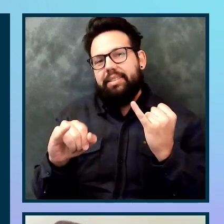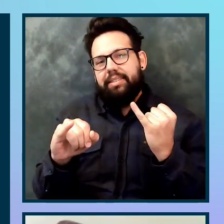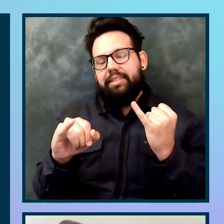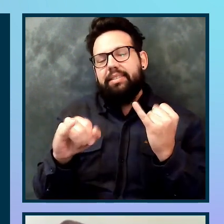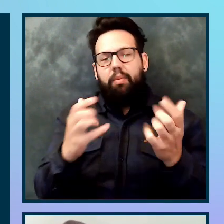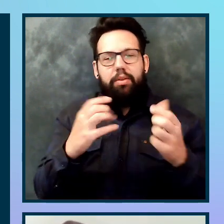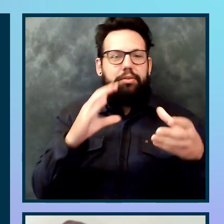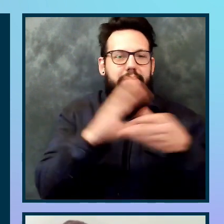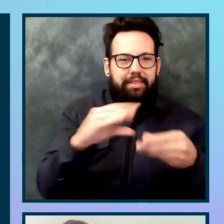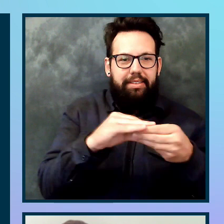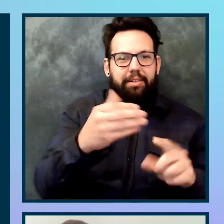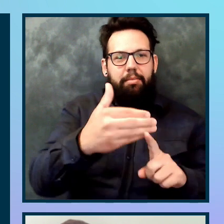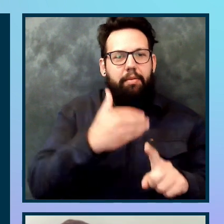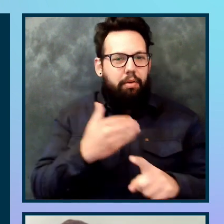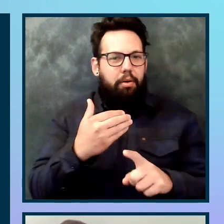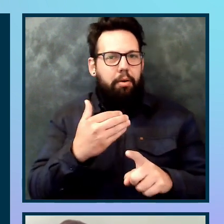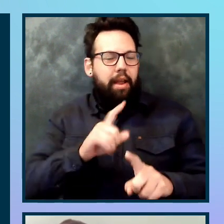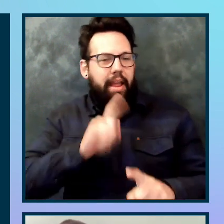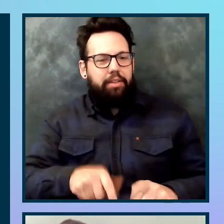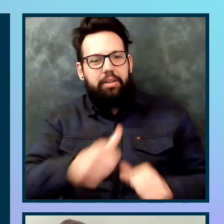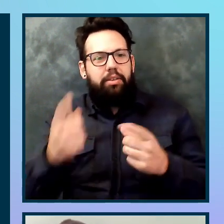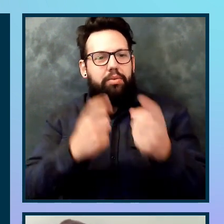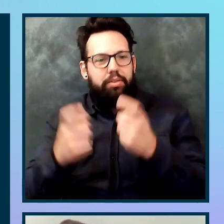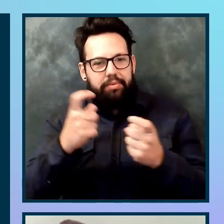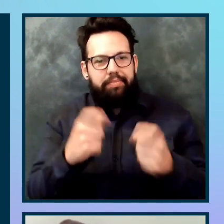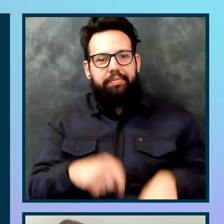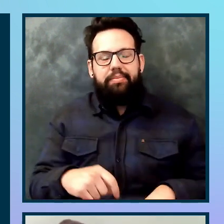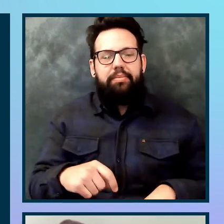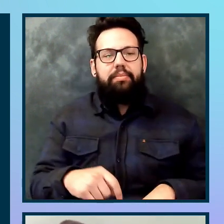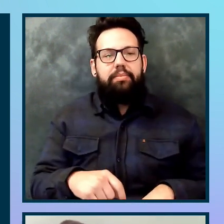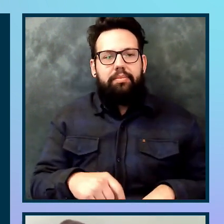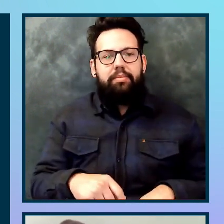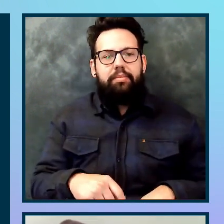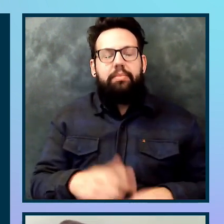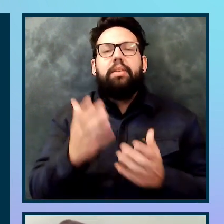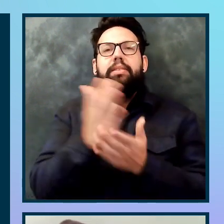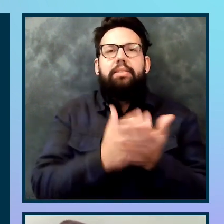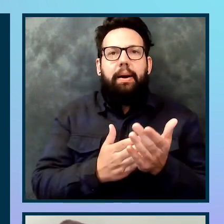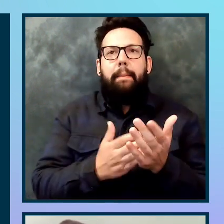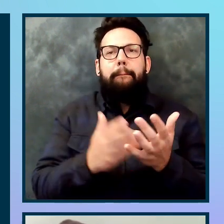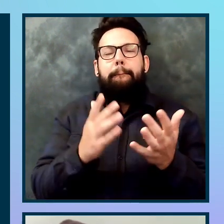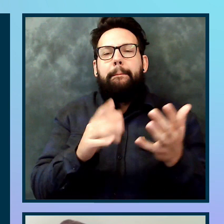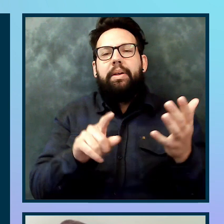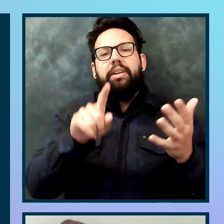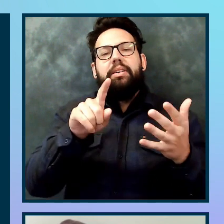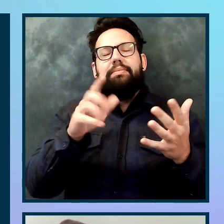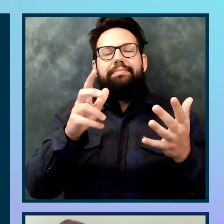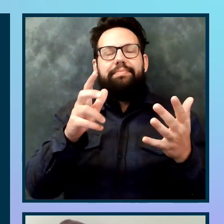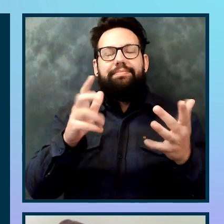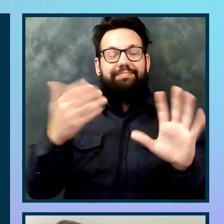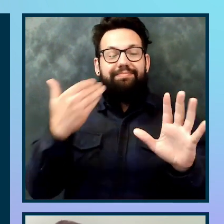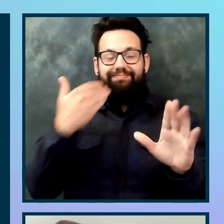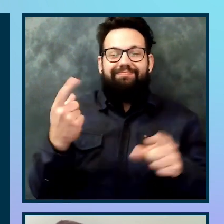final questions. There are nested, in some cases, we have nested checkboxes. So here we can see a